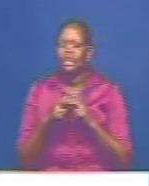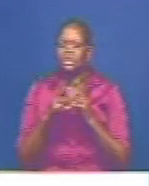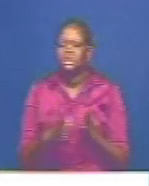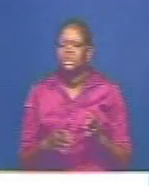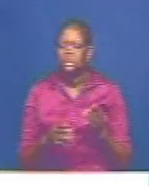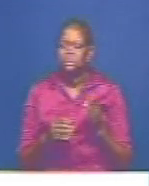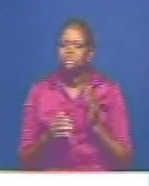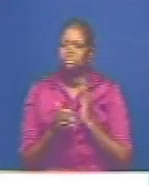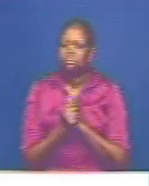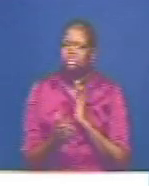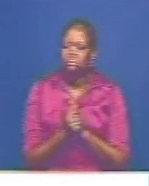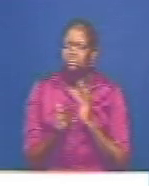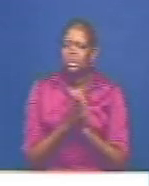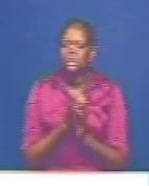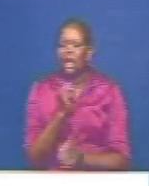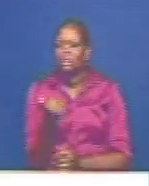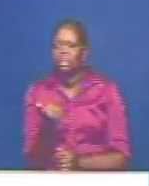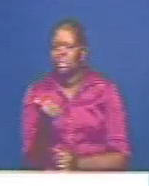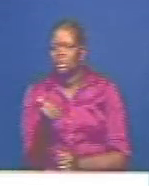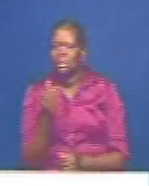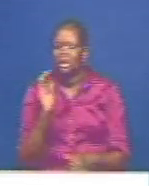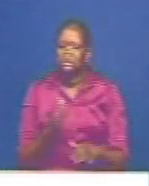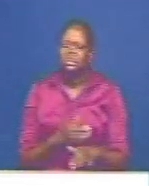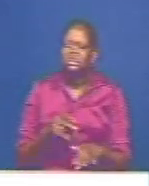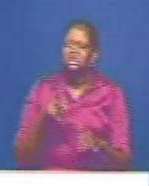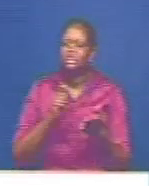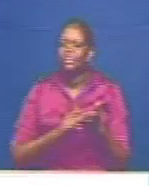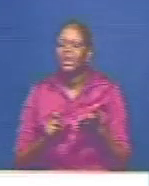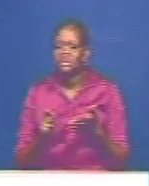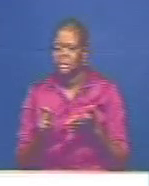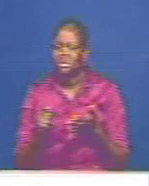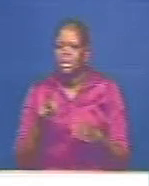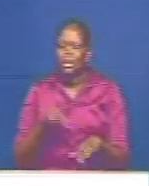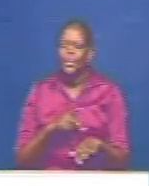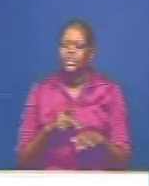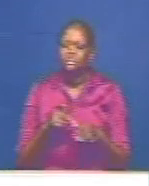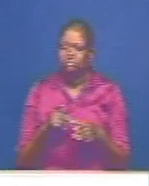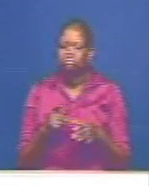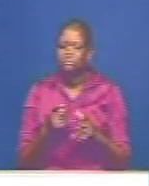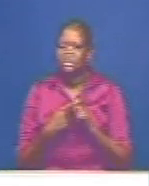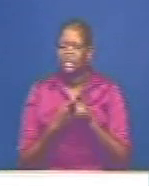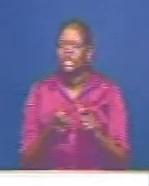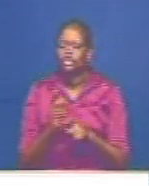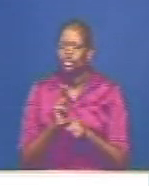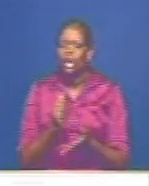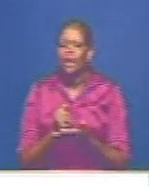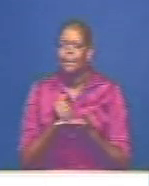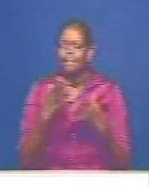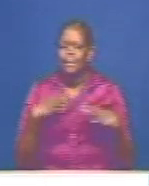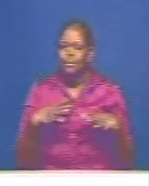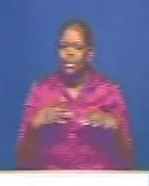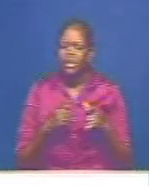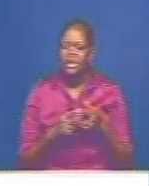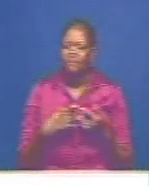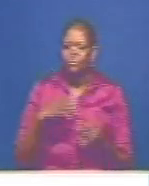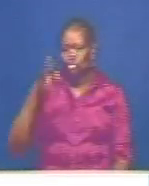I fuse my artistic tendencies, writing and performing poetry and music, mm-hmm. and the ability to develop concepts